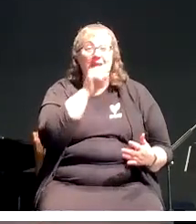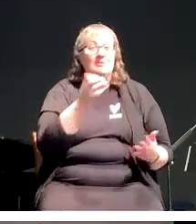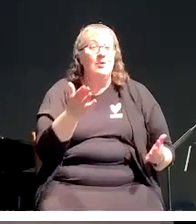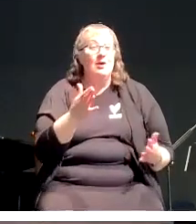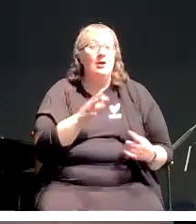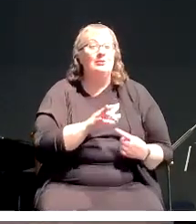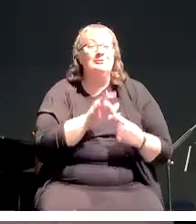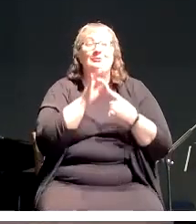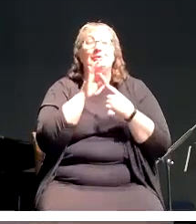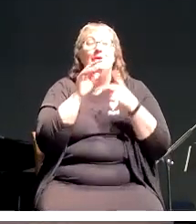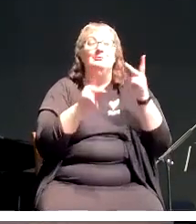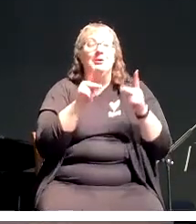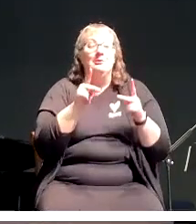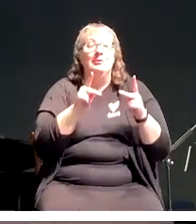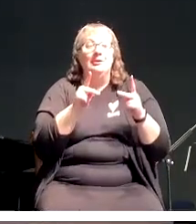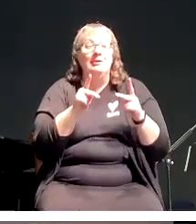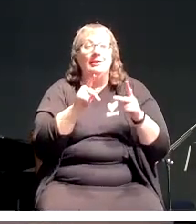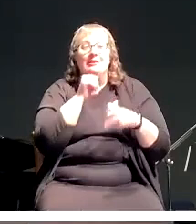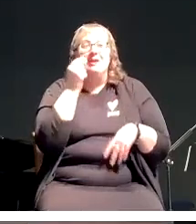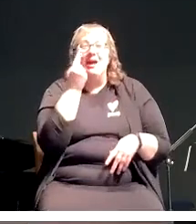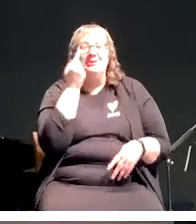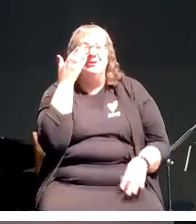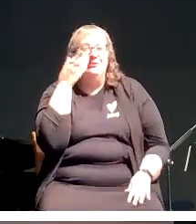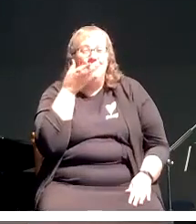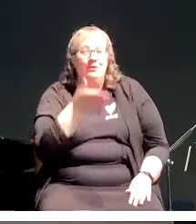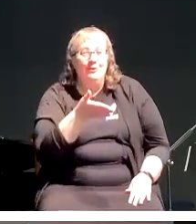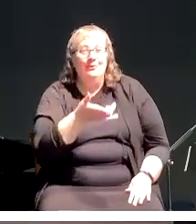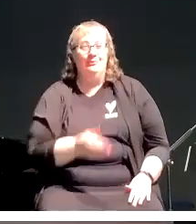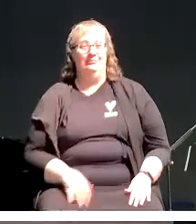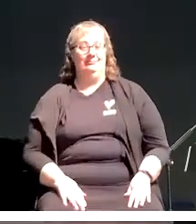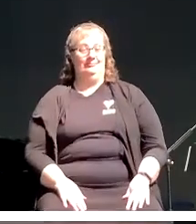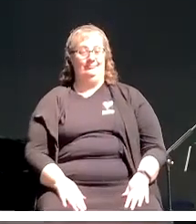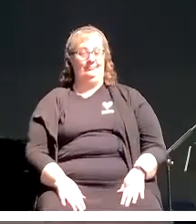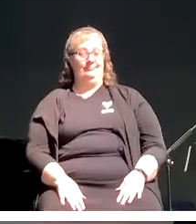chosen people? It's not just for you.